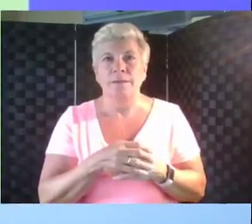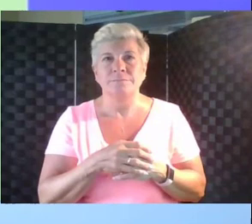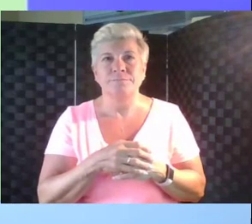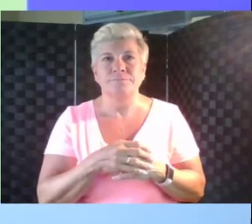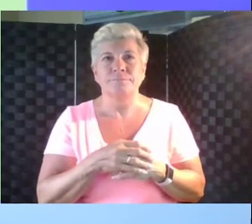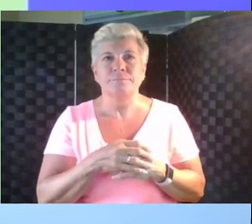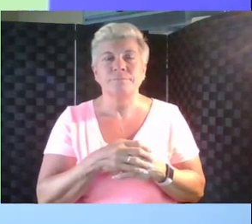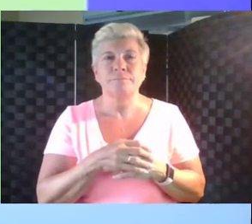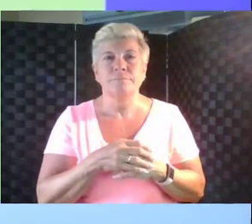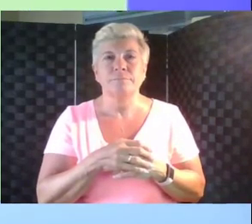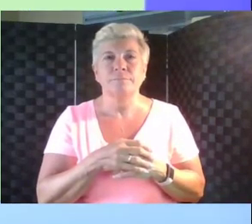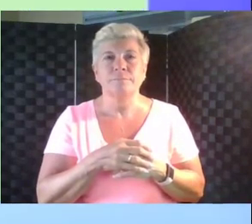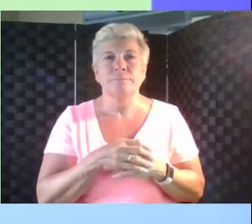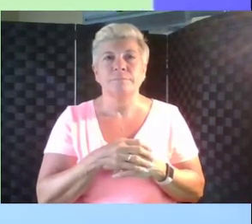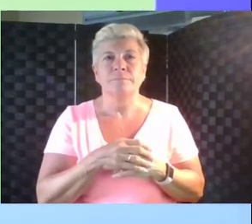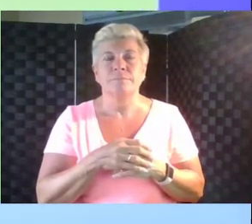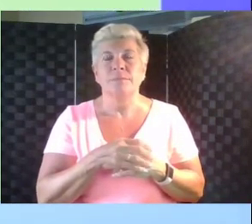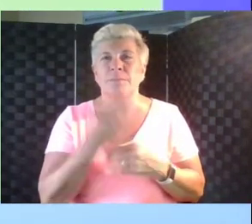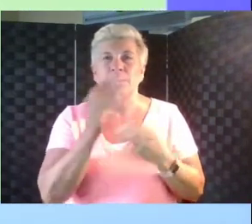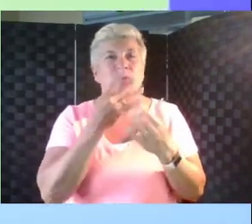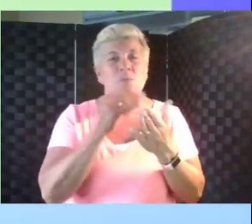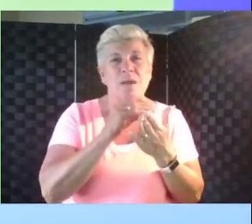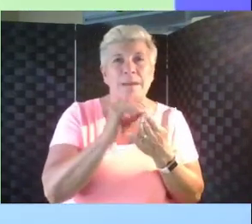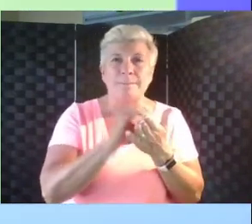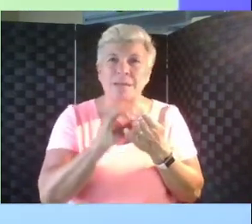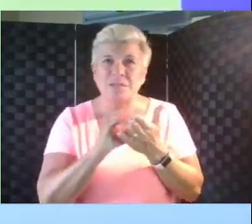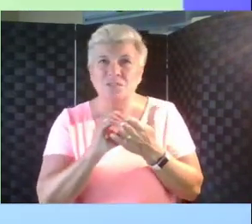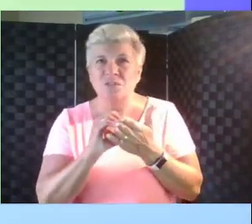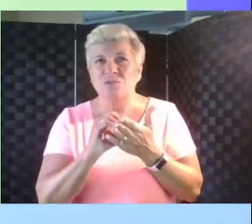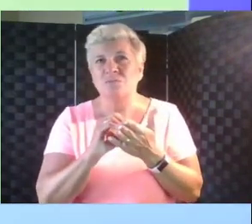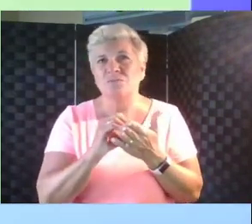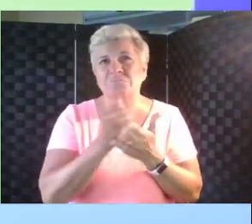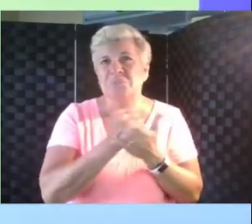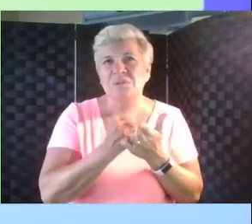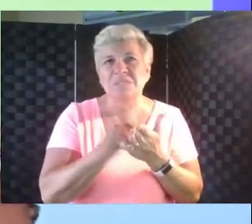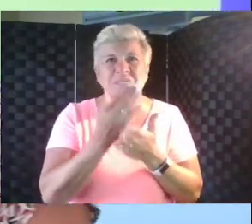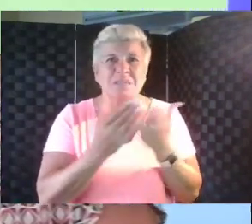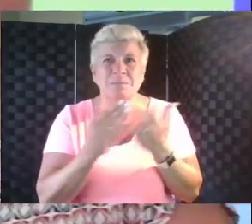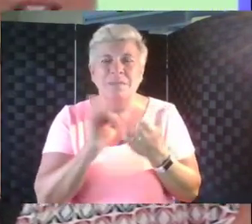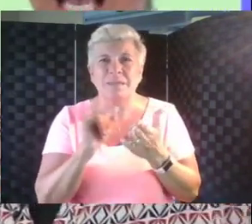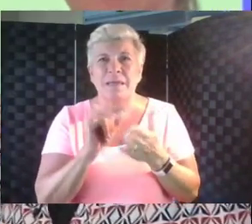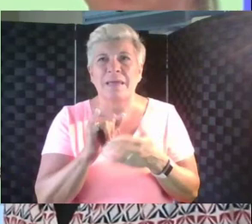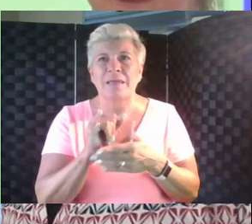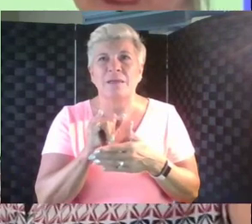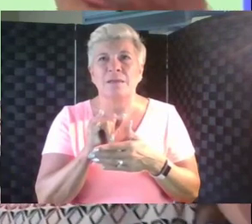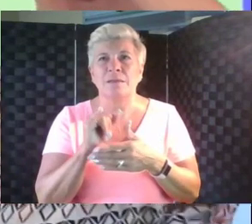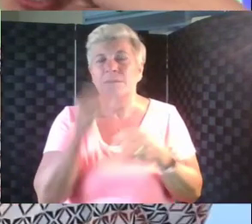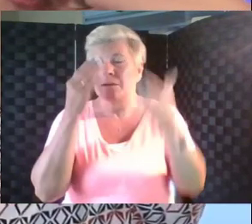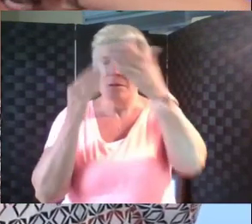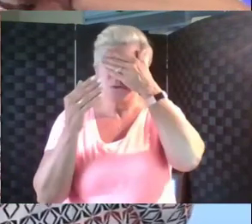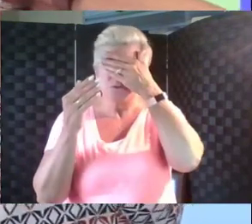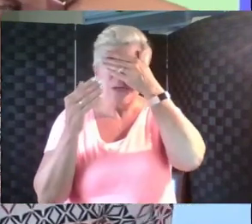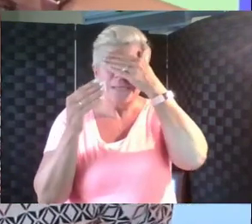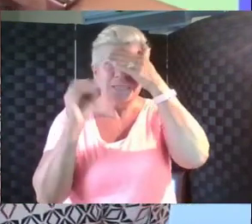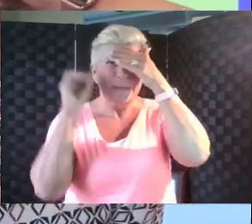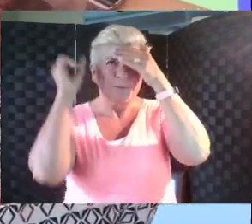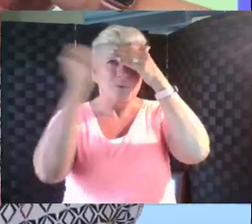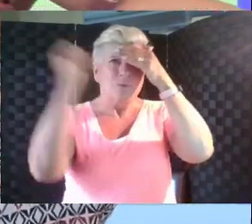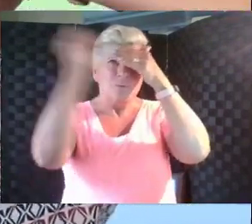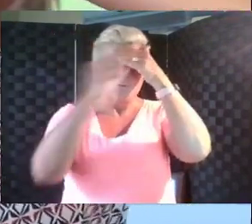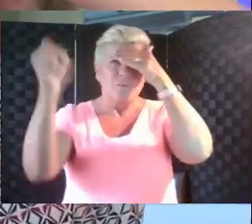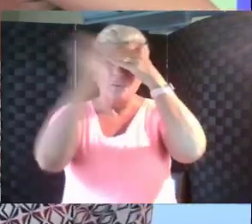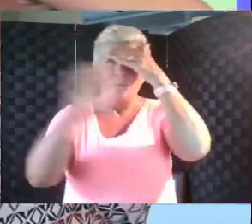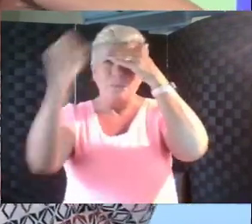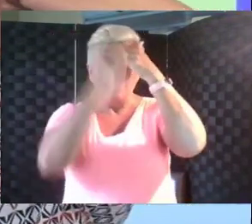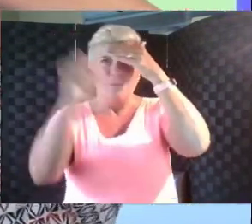how this works. You're going to take a crayon, colored pencil, marker, something like that, and you're going to close your eyes, and you're going